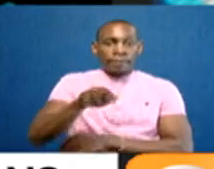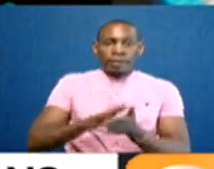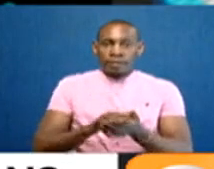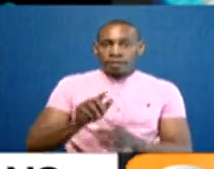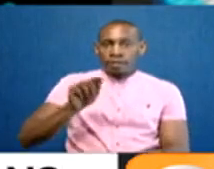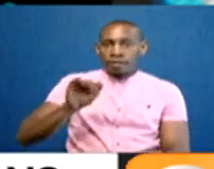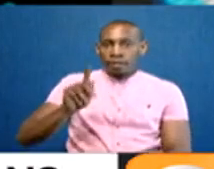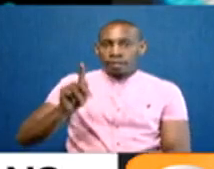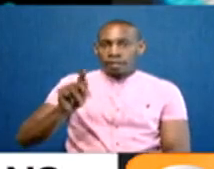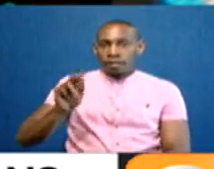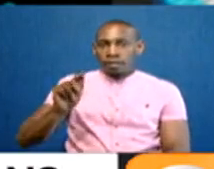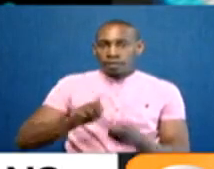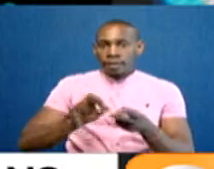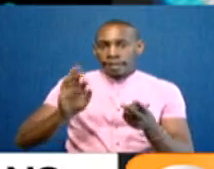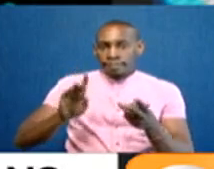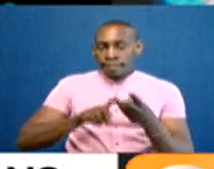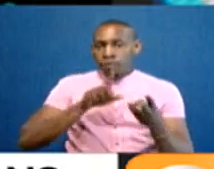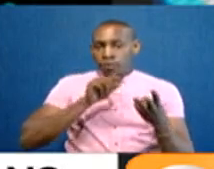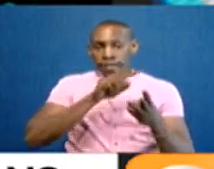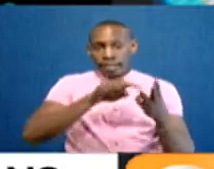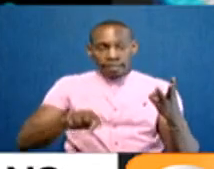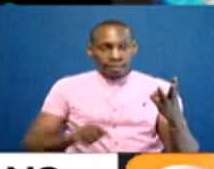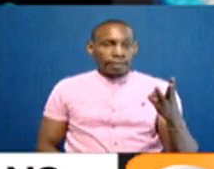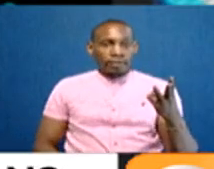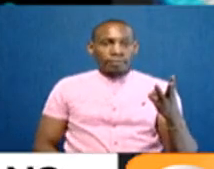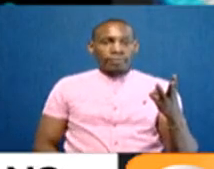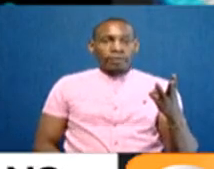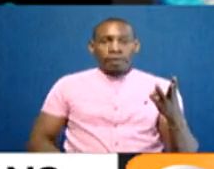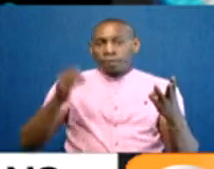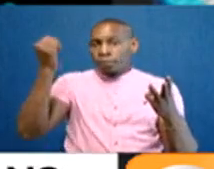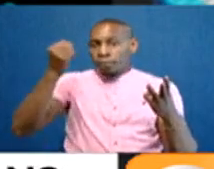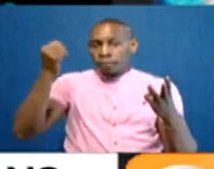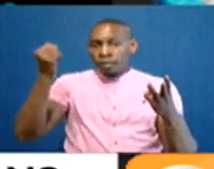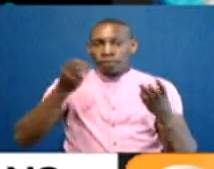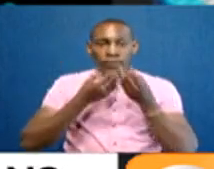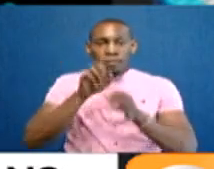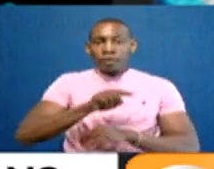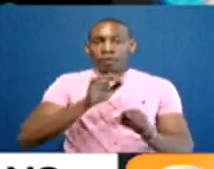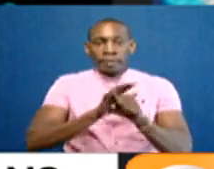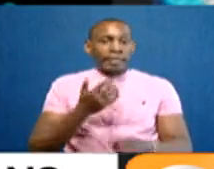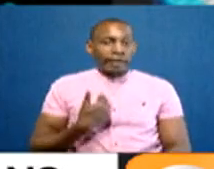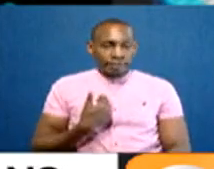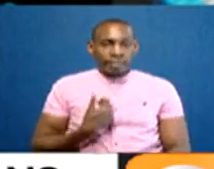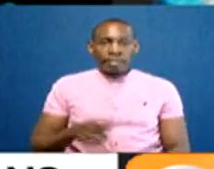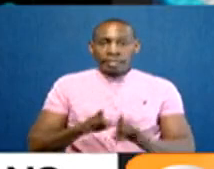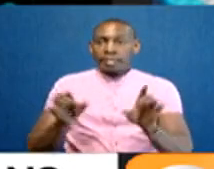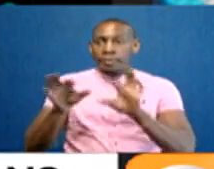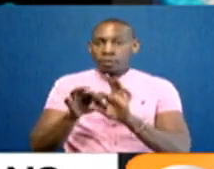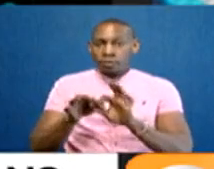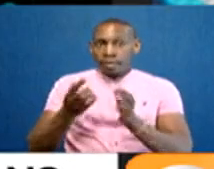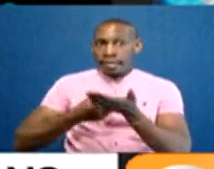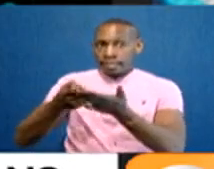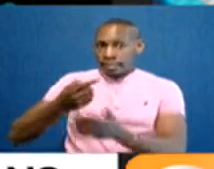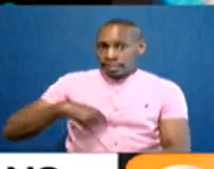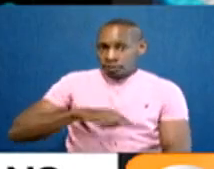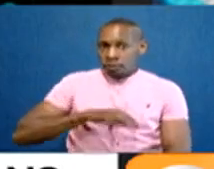TikTok, Facebook, Twitter has been found to be hosting political disinformation. And that is part of what we'll be